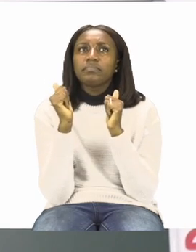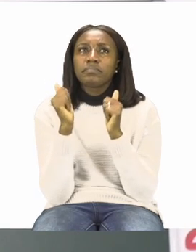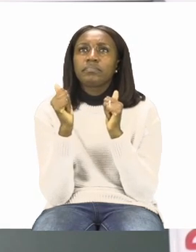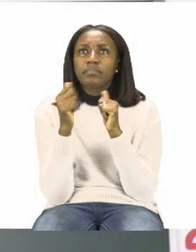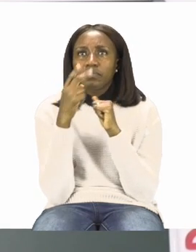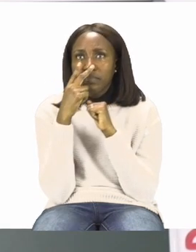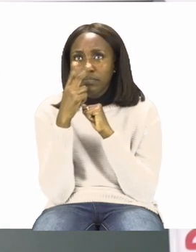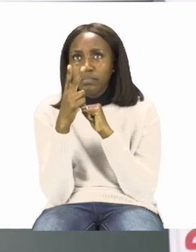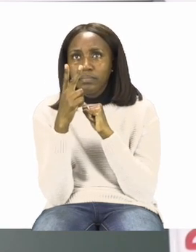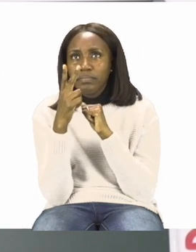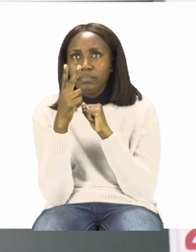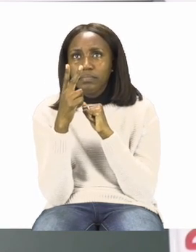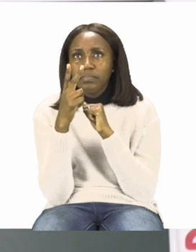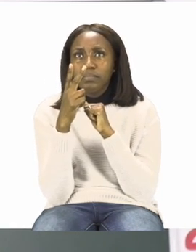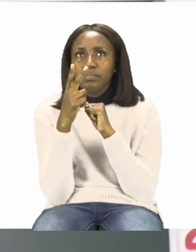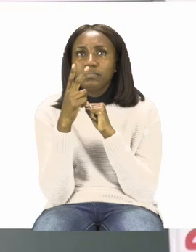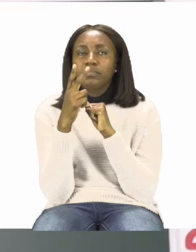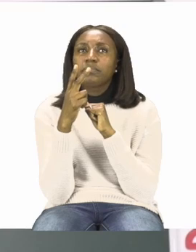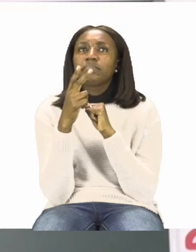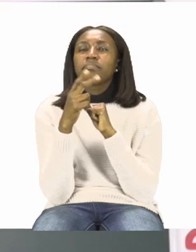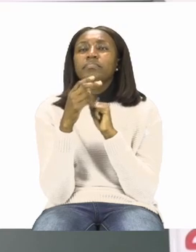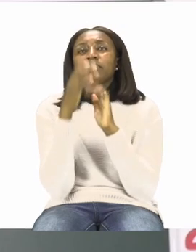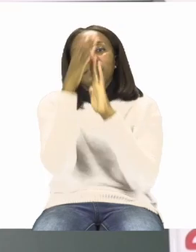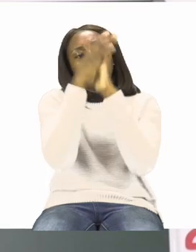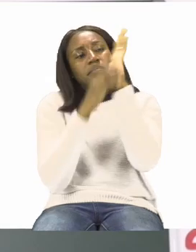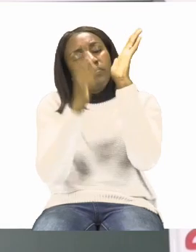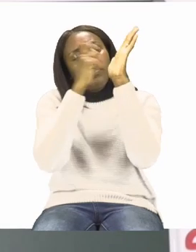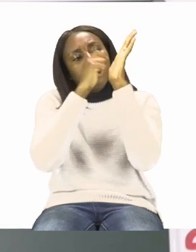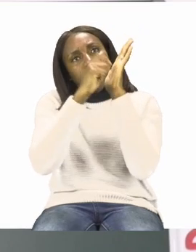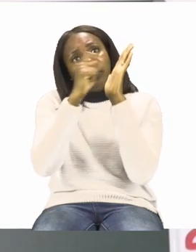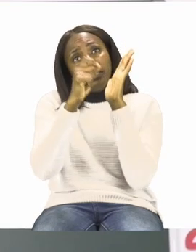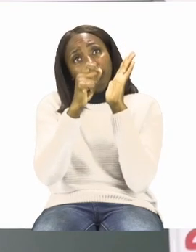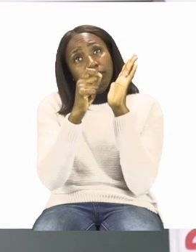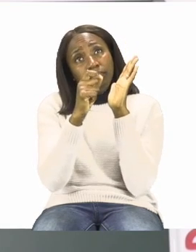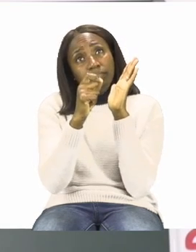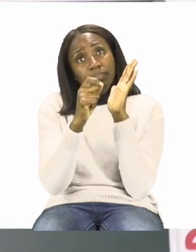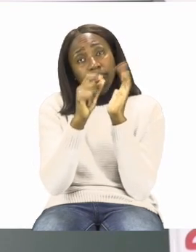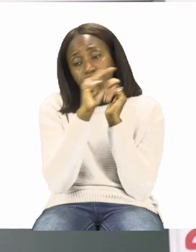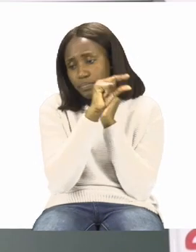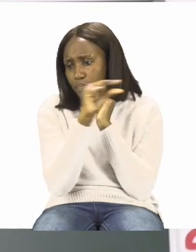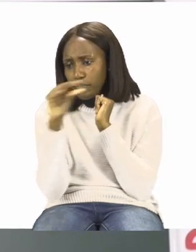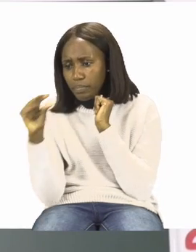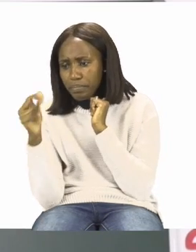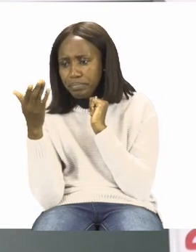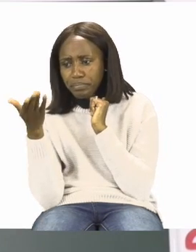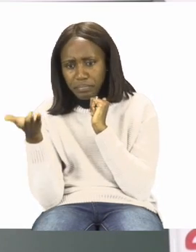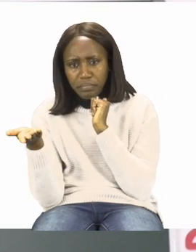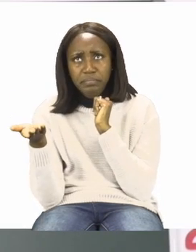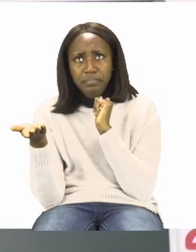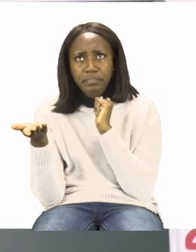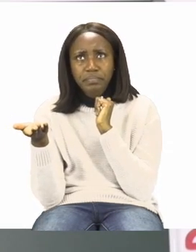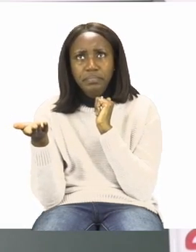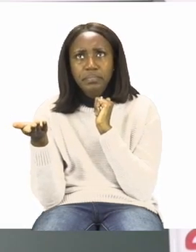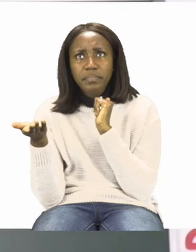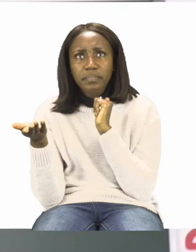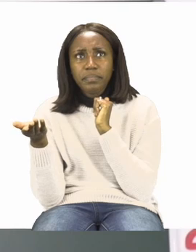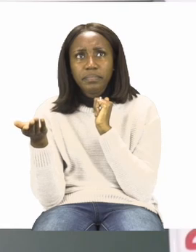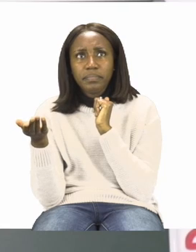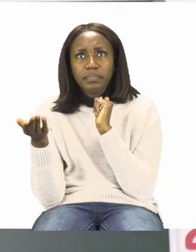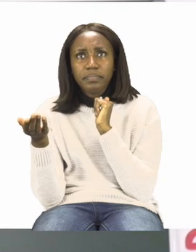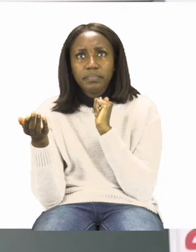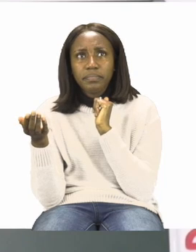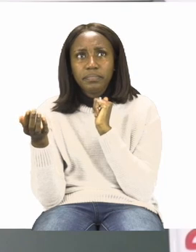a chalkboard. Do we have the word chalkboard written on the board?